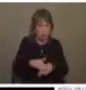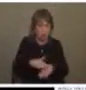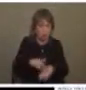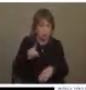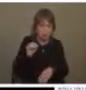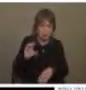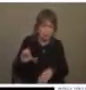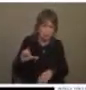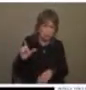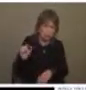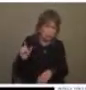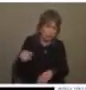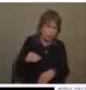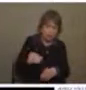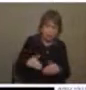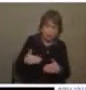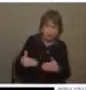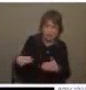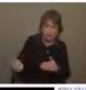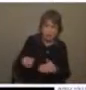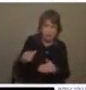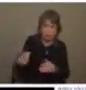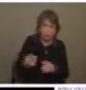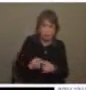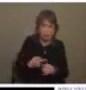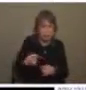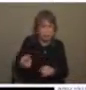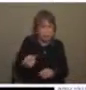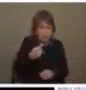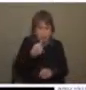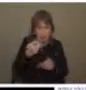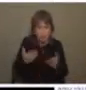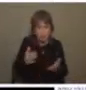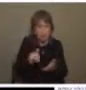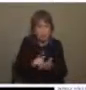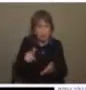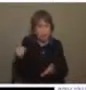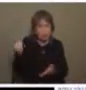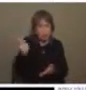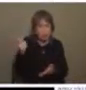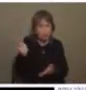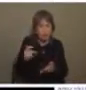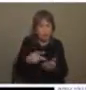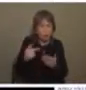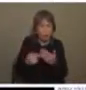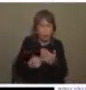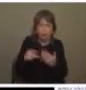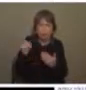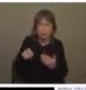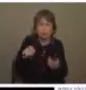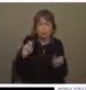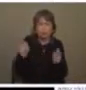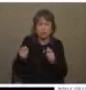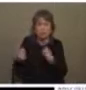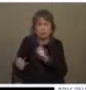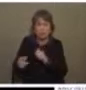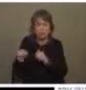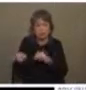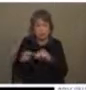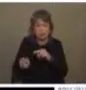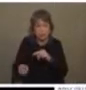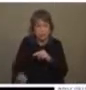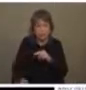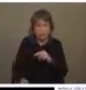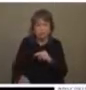9th letter, the 7/30/17 report suggesting converting welfare programs into some kind of earned income tax credit, which again is a different thing. We all